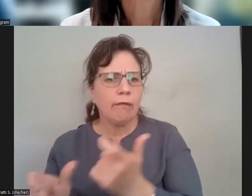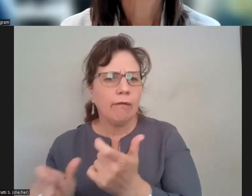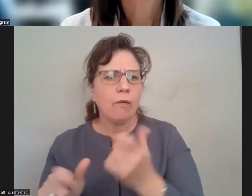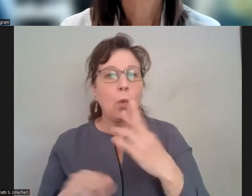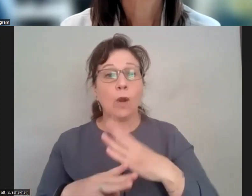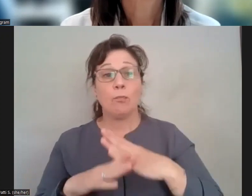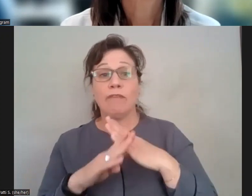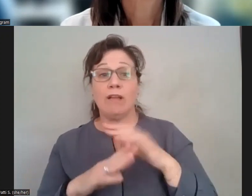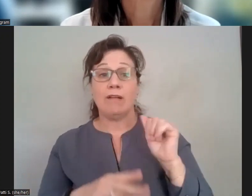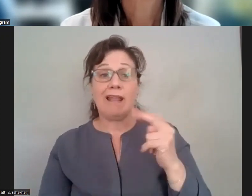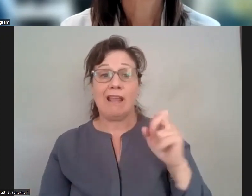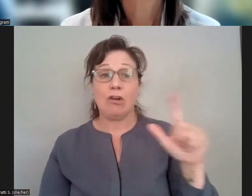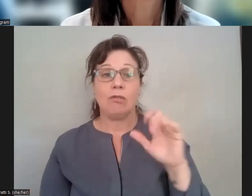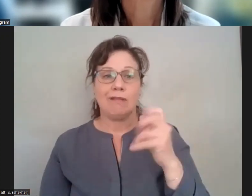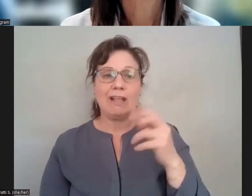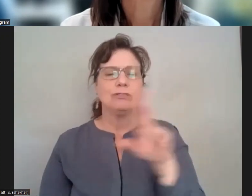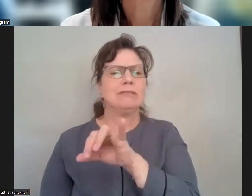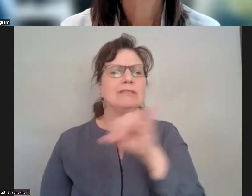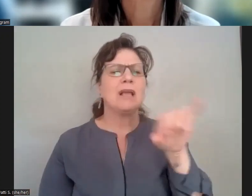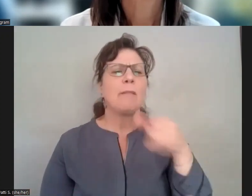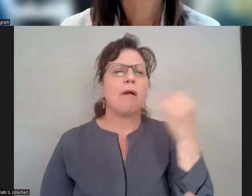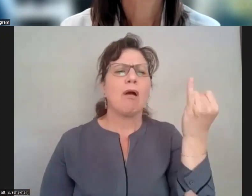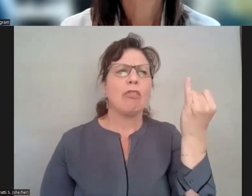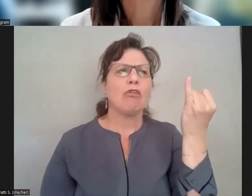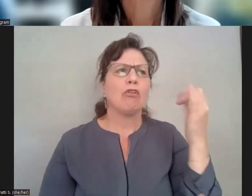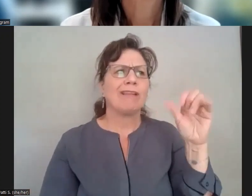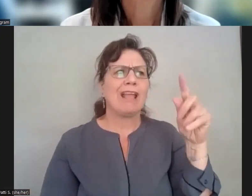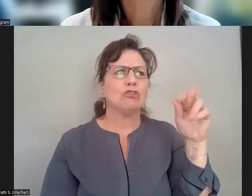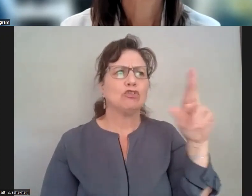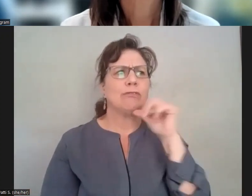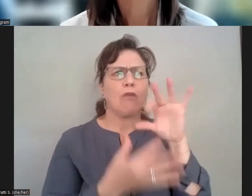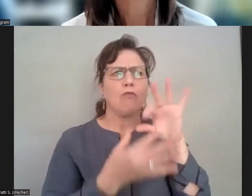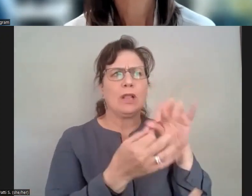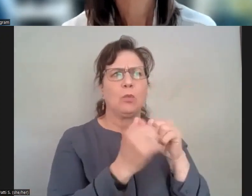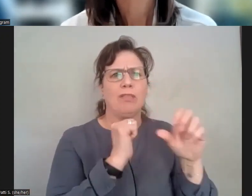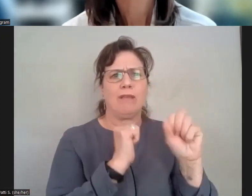cancer as it may with other cancers that are not anal related?